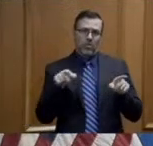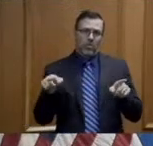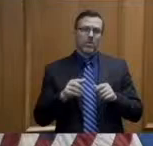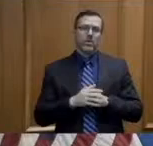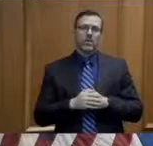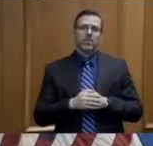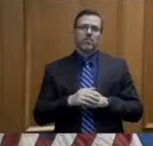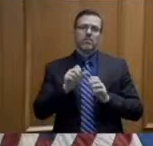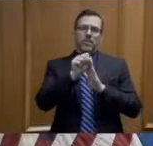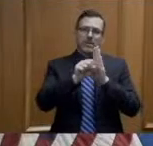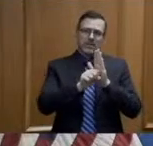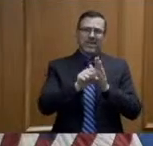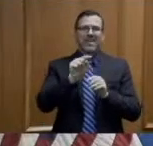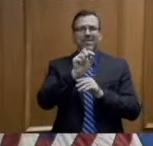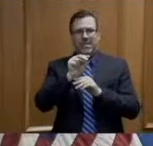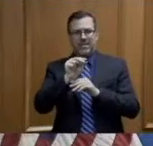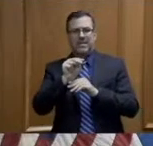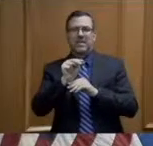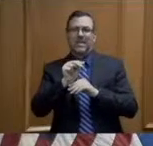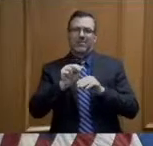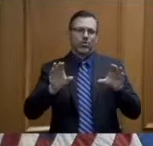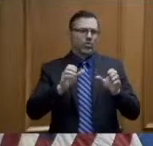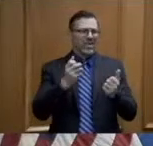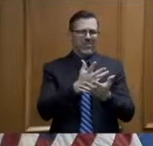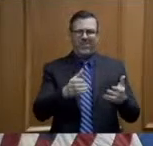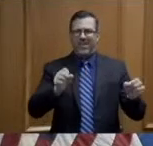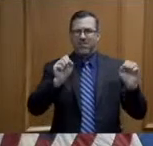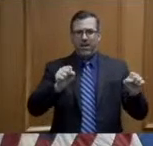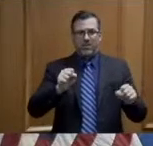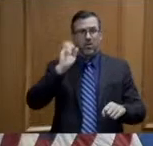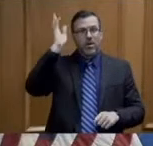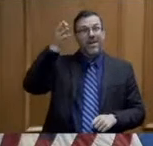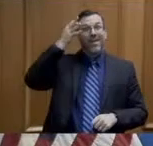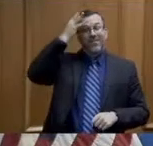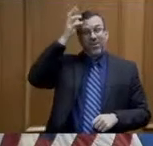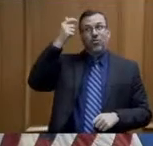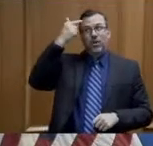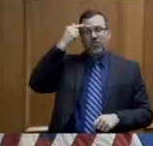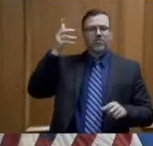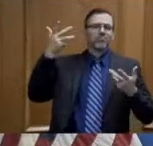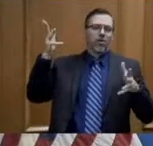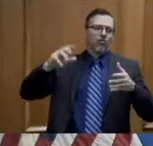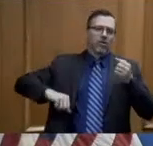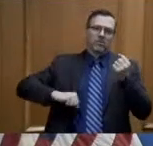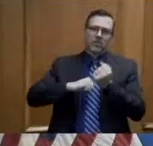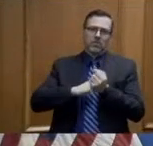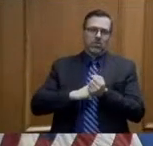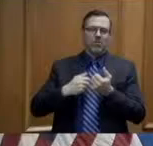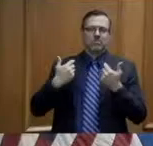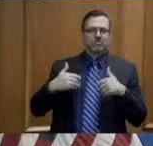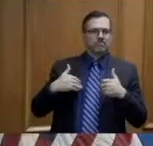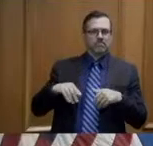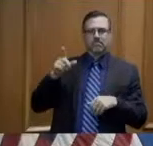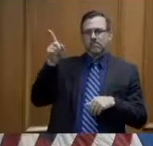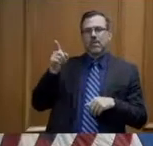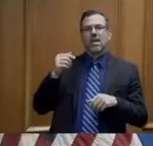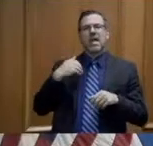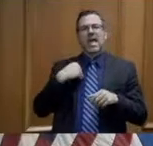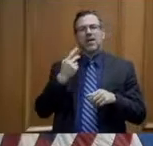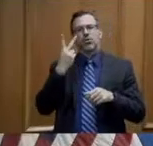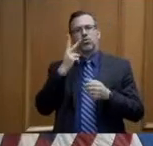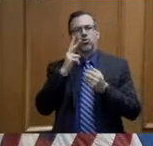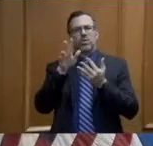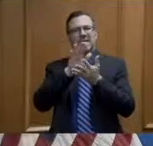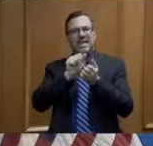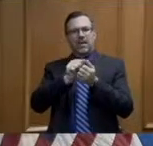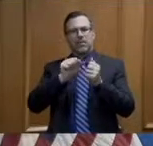local leadership is doing everything they can. And the federal government has been very flexible in supporting us. We've already conducted damage assessments in 2 of the counties. We have